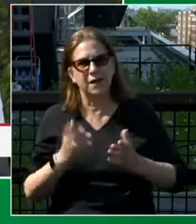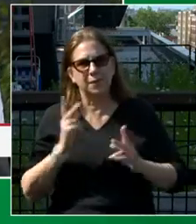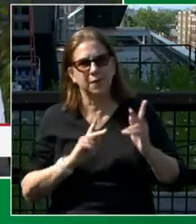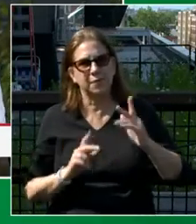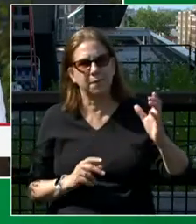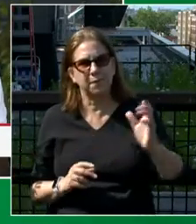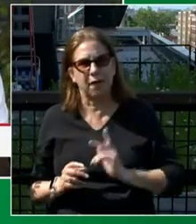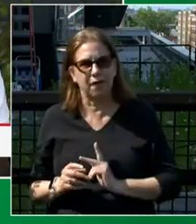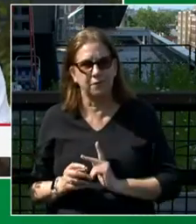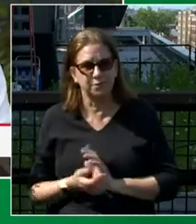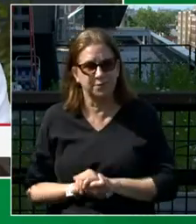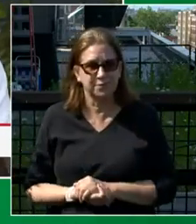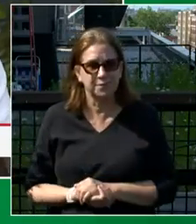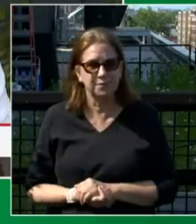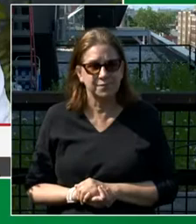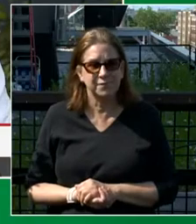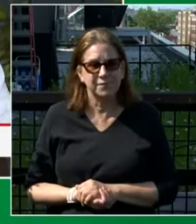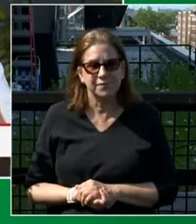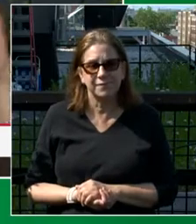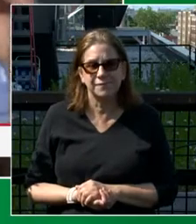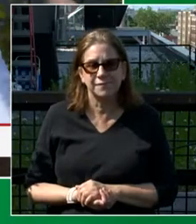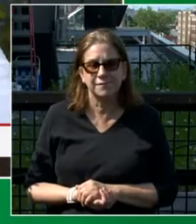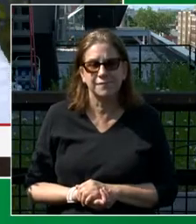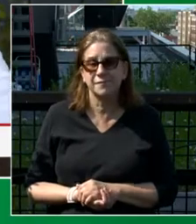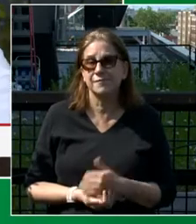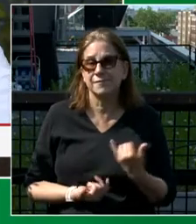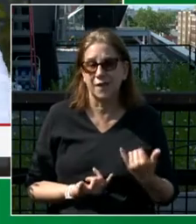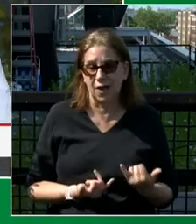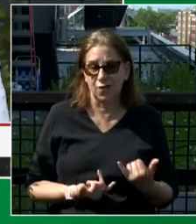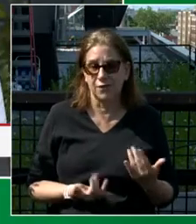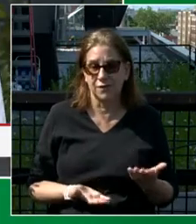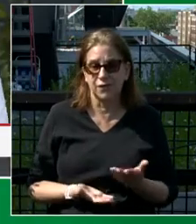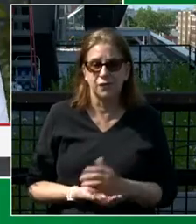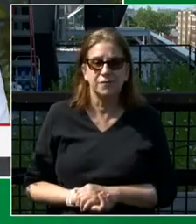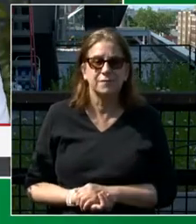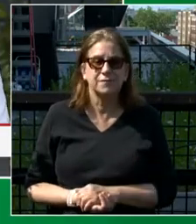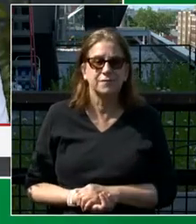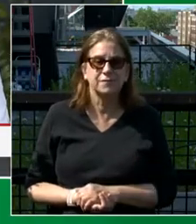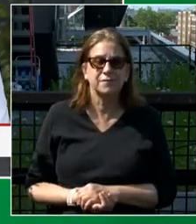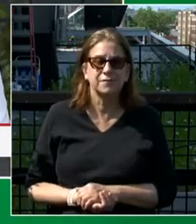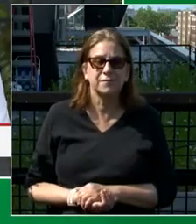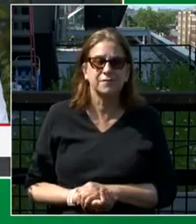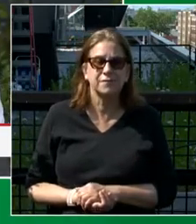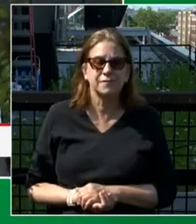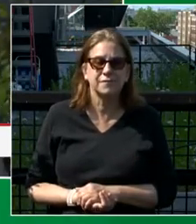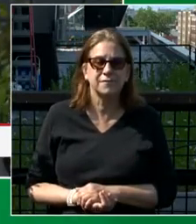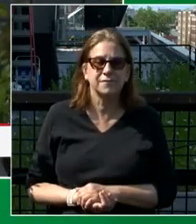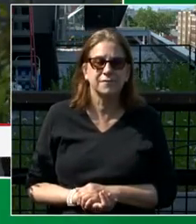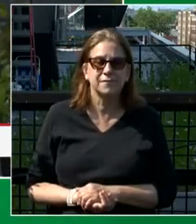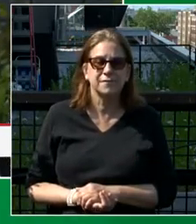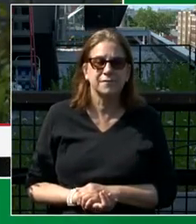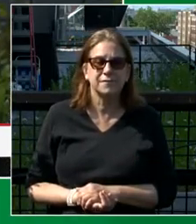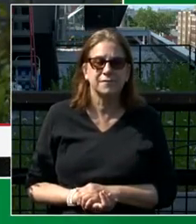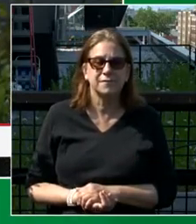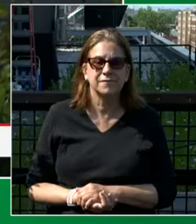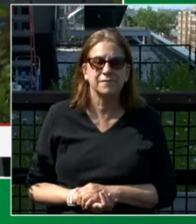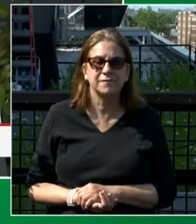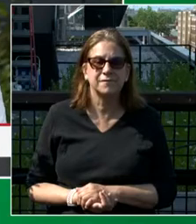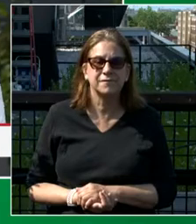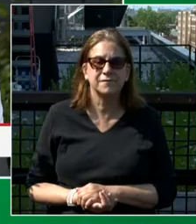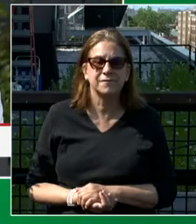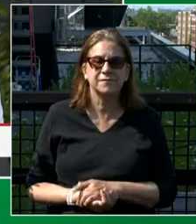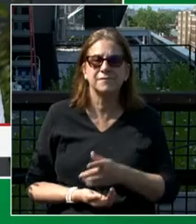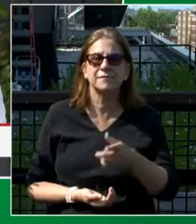I think, is that we're getting people from other industries entering this workforce for the first time. And so there is this